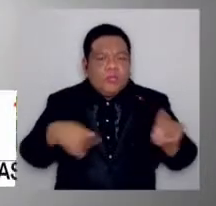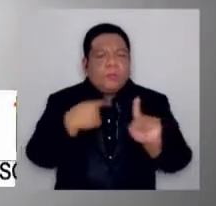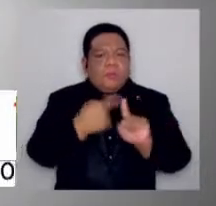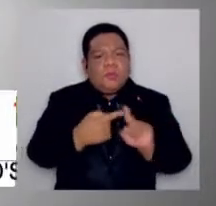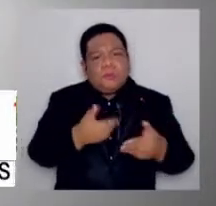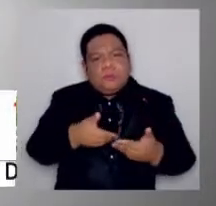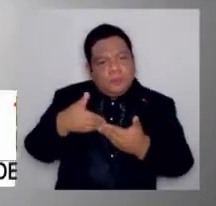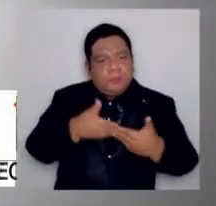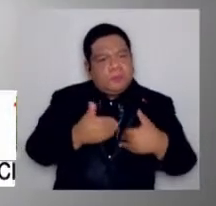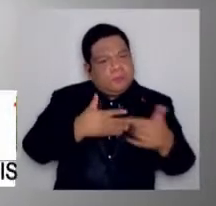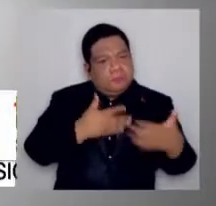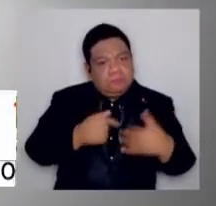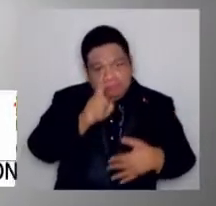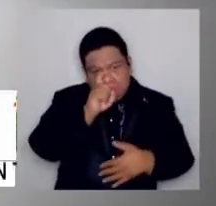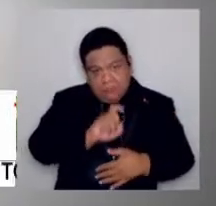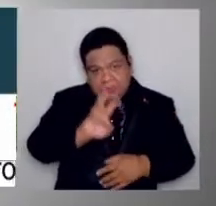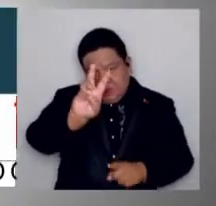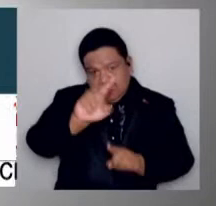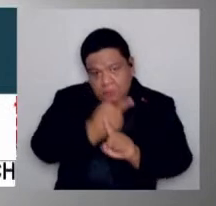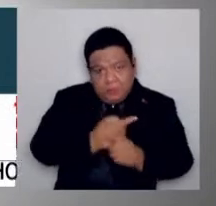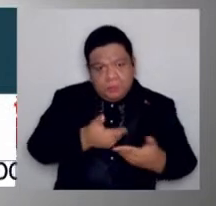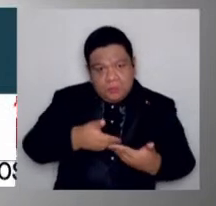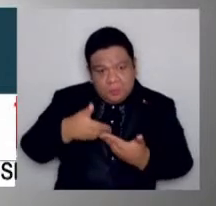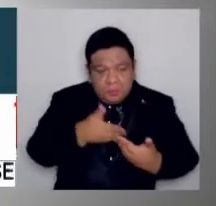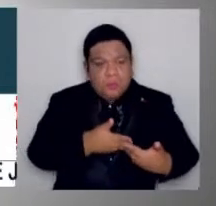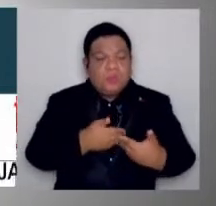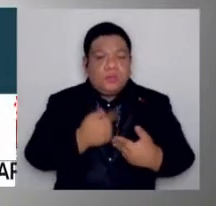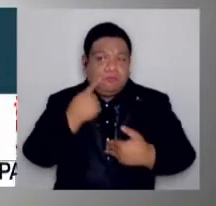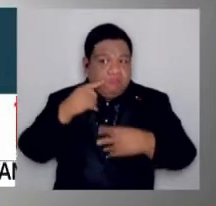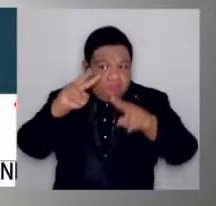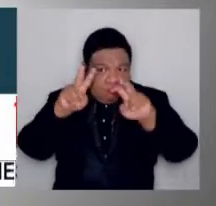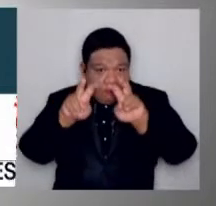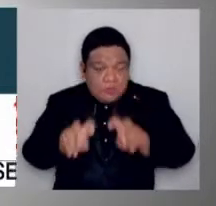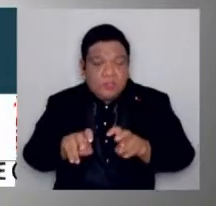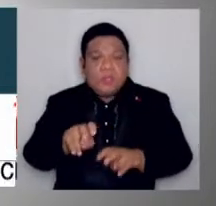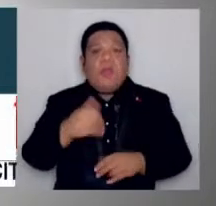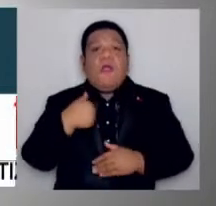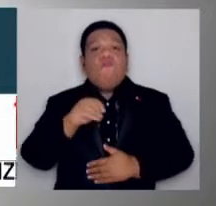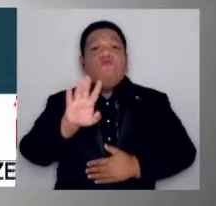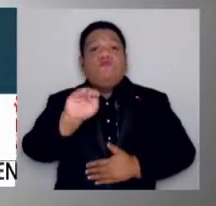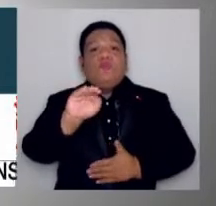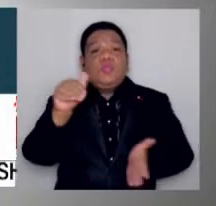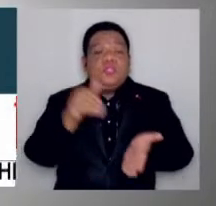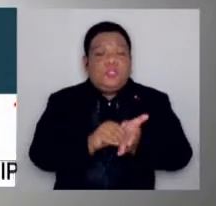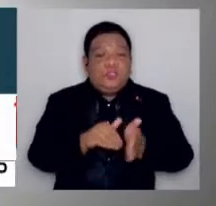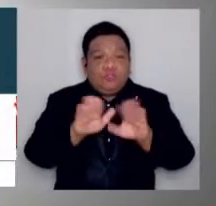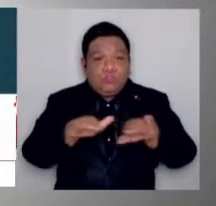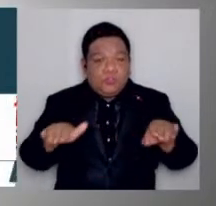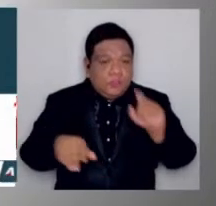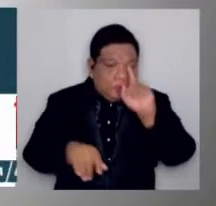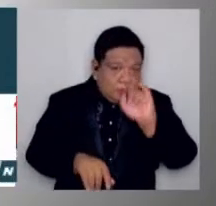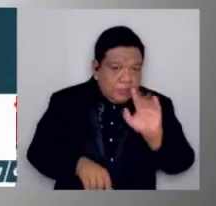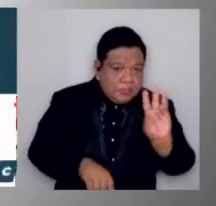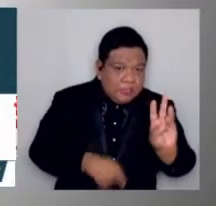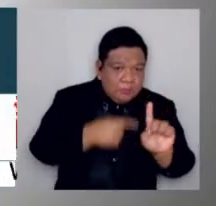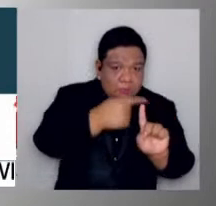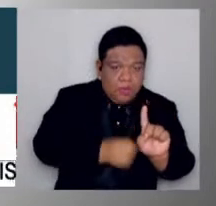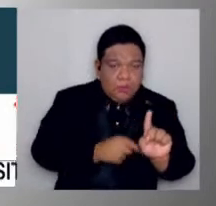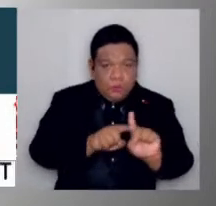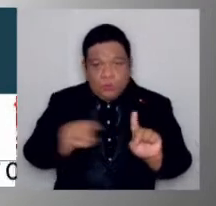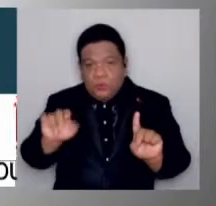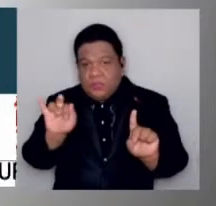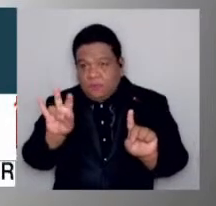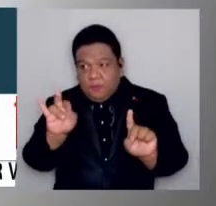6 months old. The company's latest study covers 14,000 children ages 6 months to 17 years old. The results